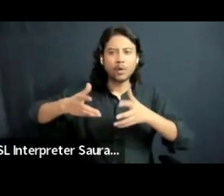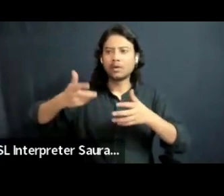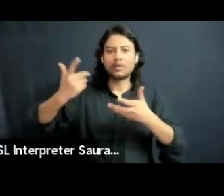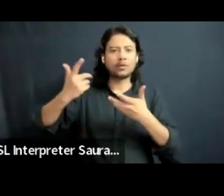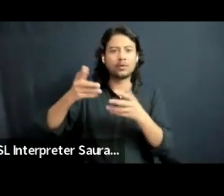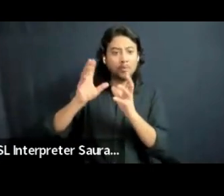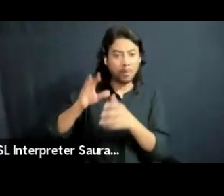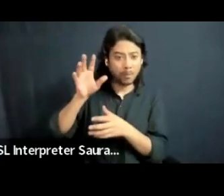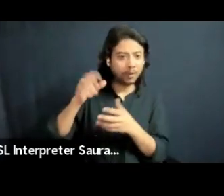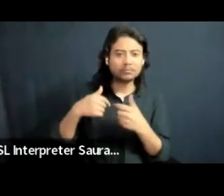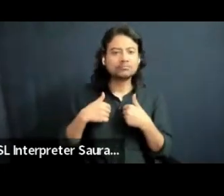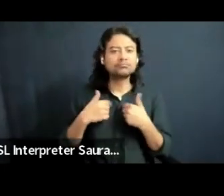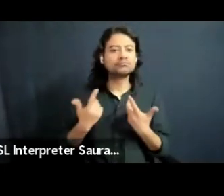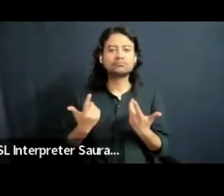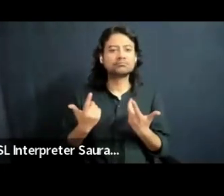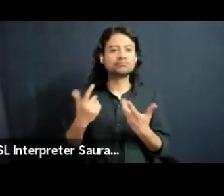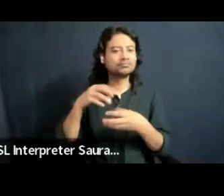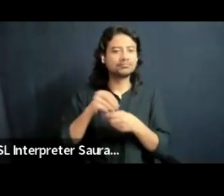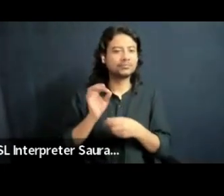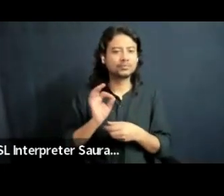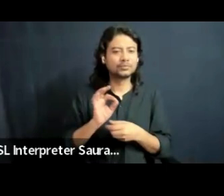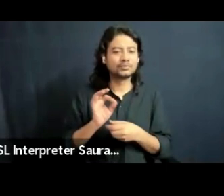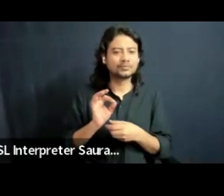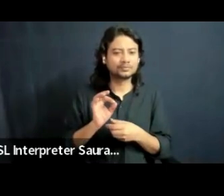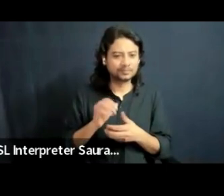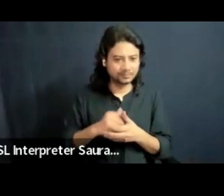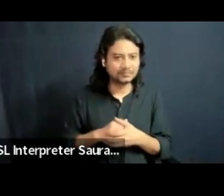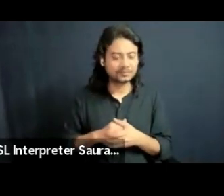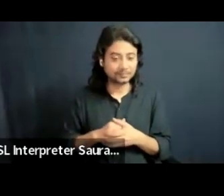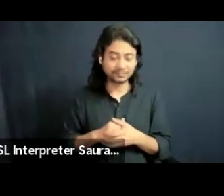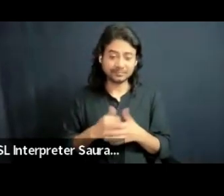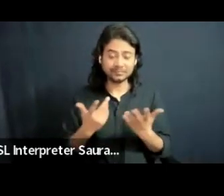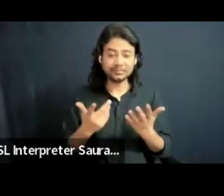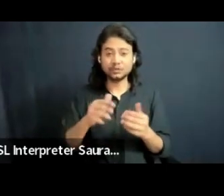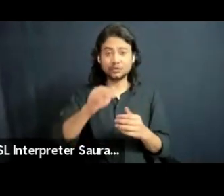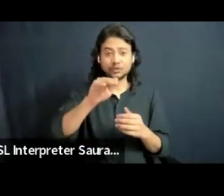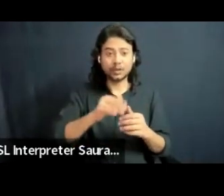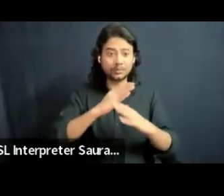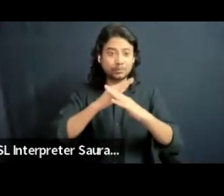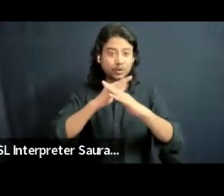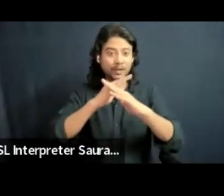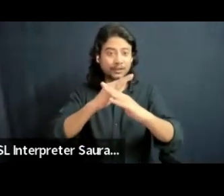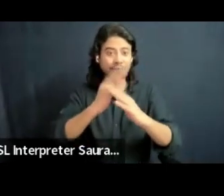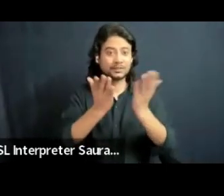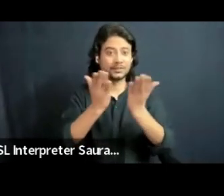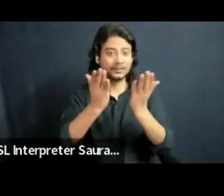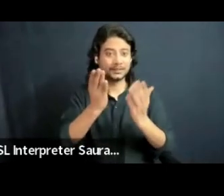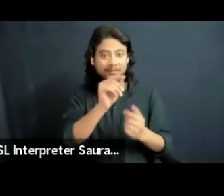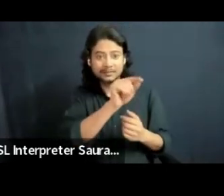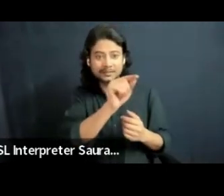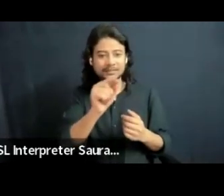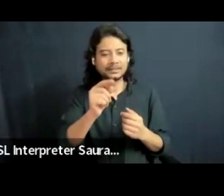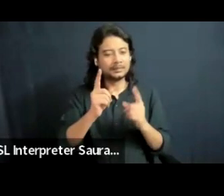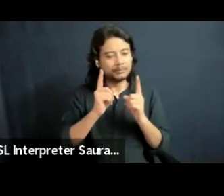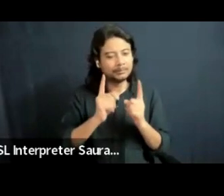fully. Why is this important for child protection services? Because when we don't do that, we have